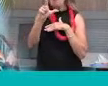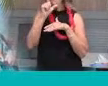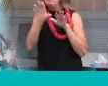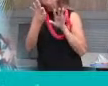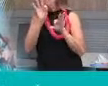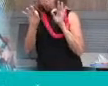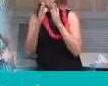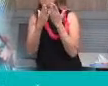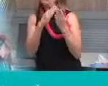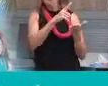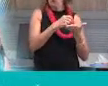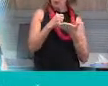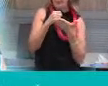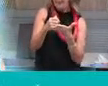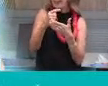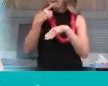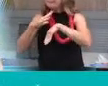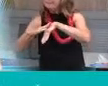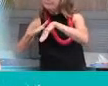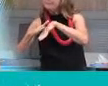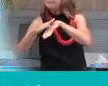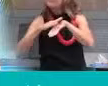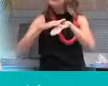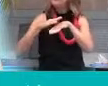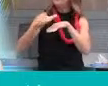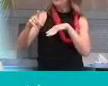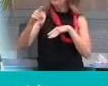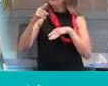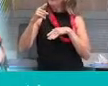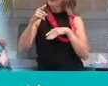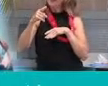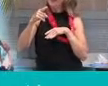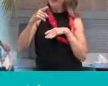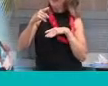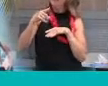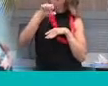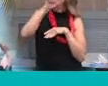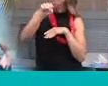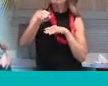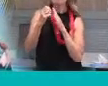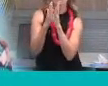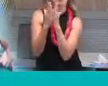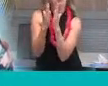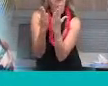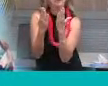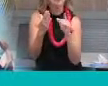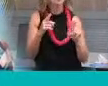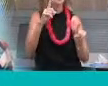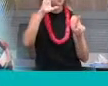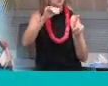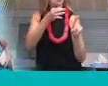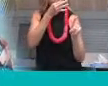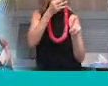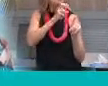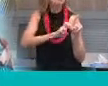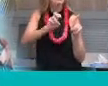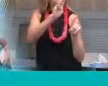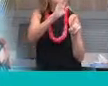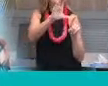literature. In her retirement, Linda hopes to travel to British Columbia and spend time with her daughter. Congratulations,